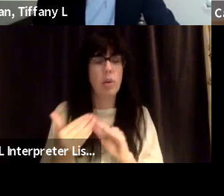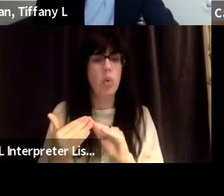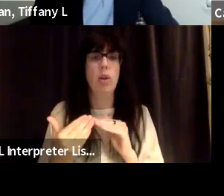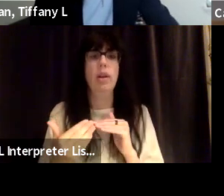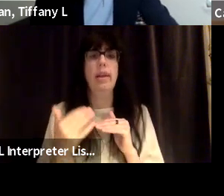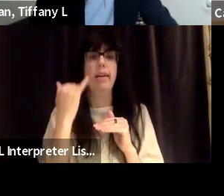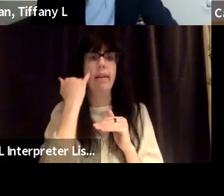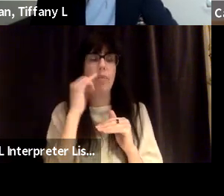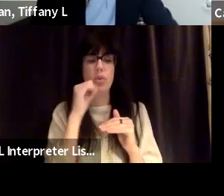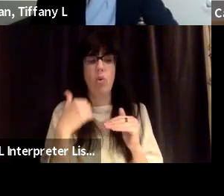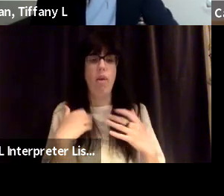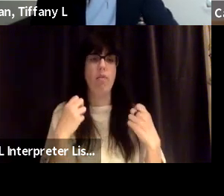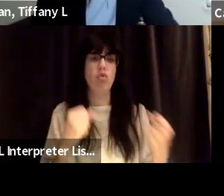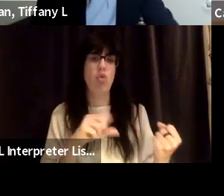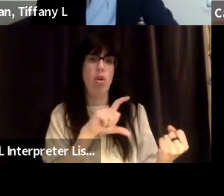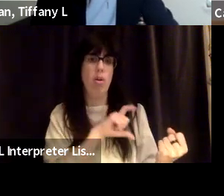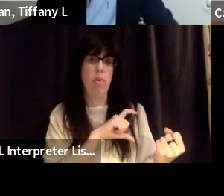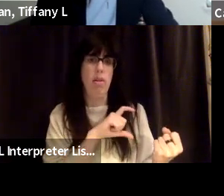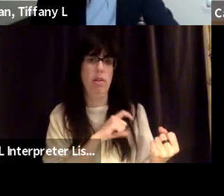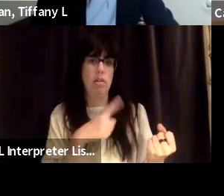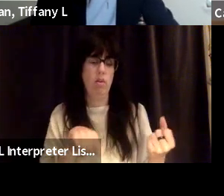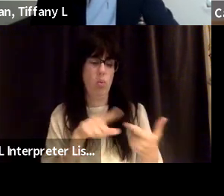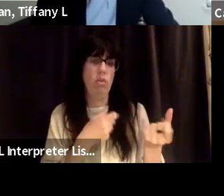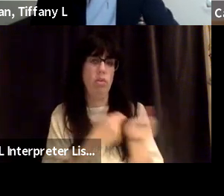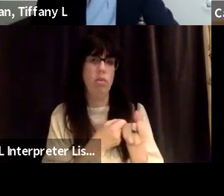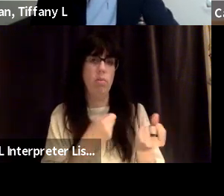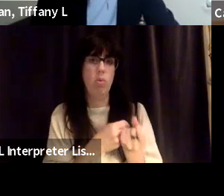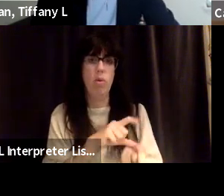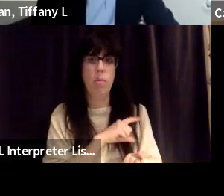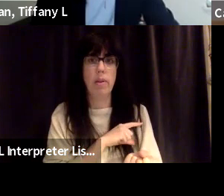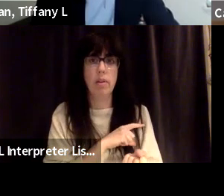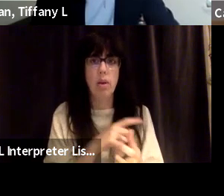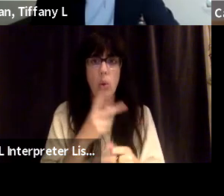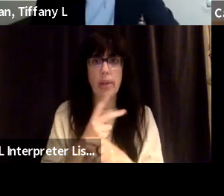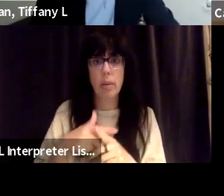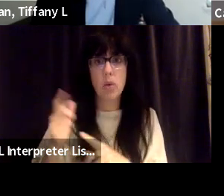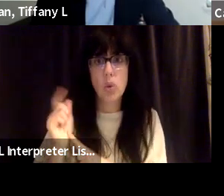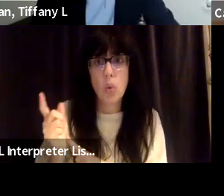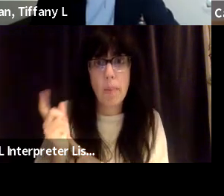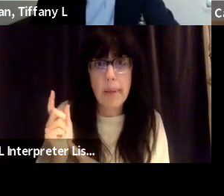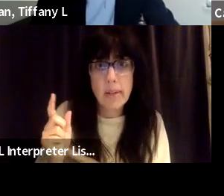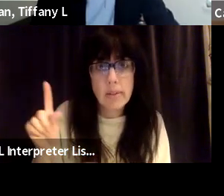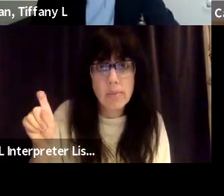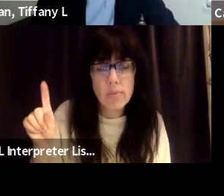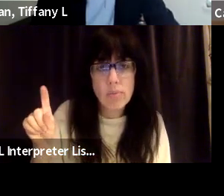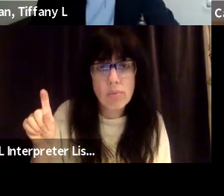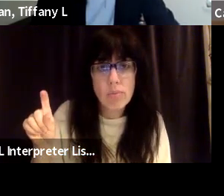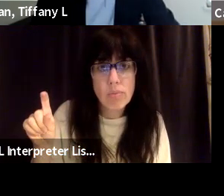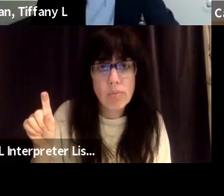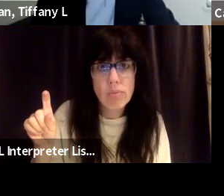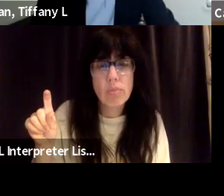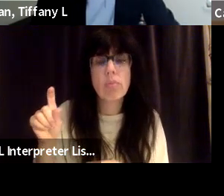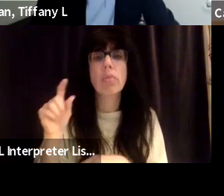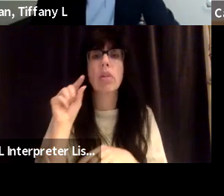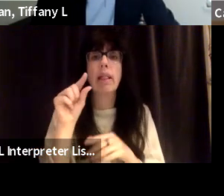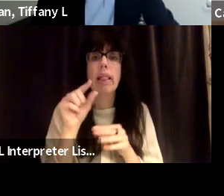have strong police presence and we support our police. Are we keeping to a 1 minute? I just want to... I'm letting everybody